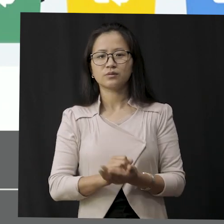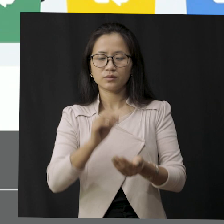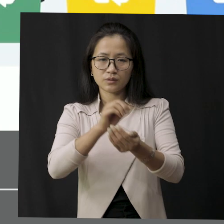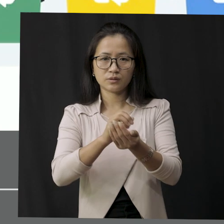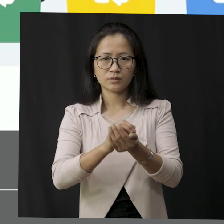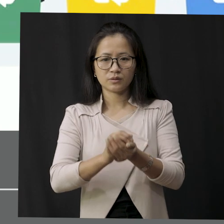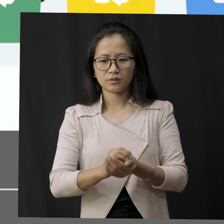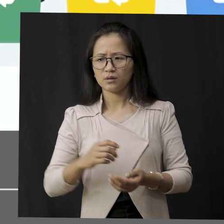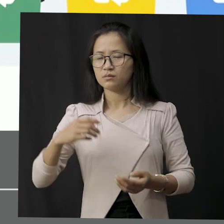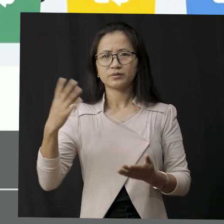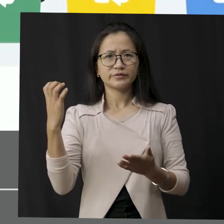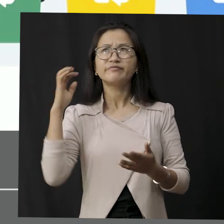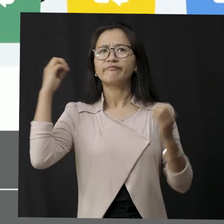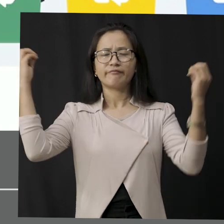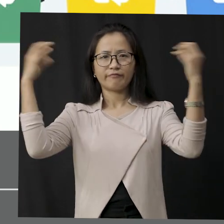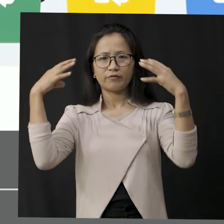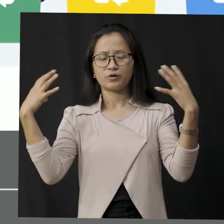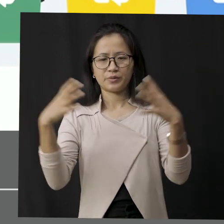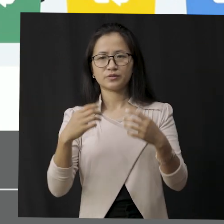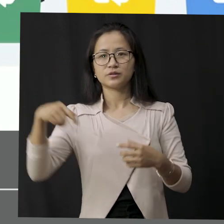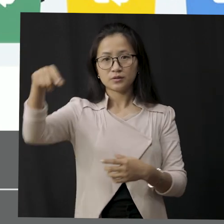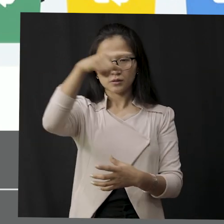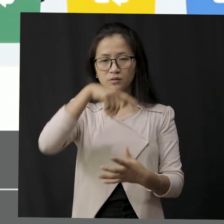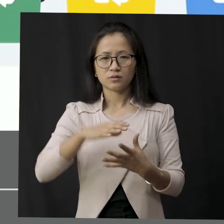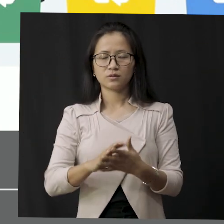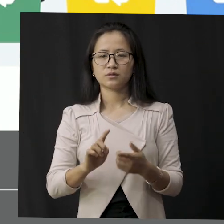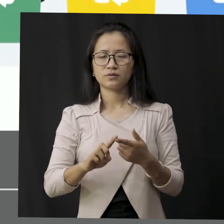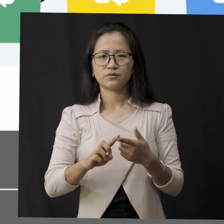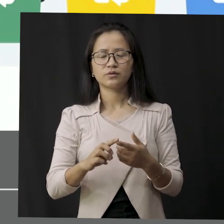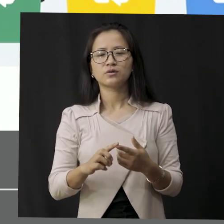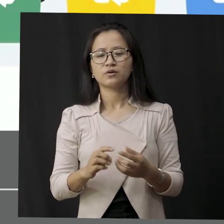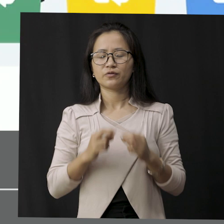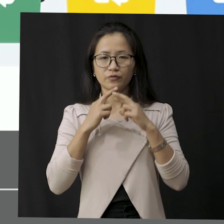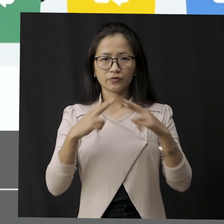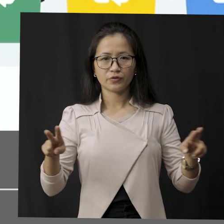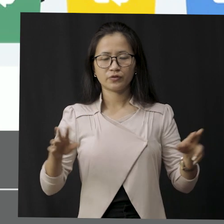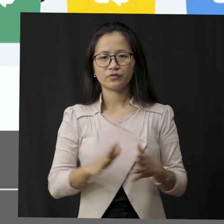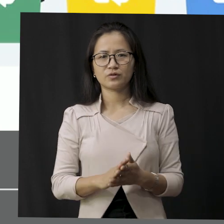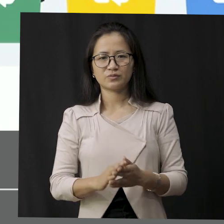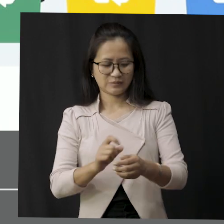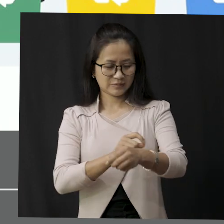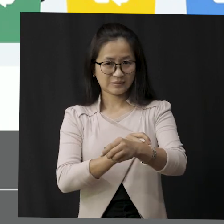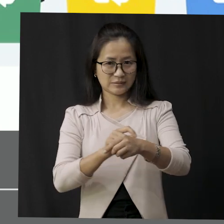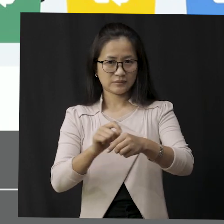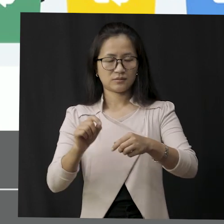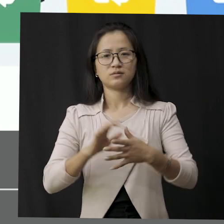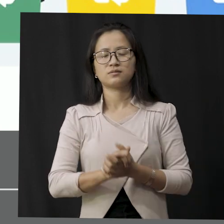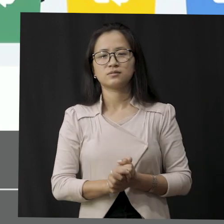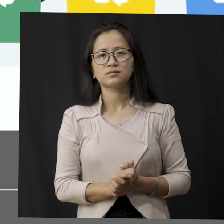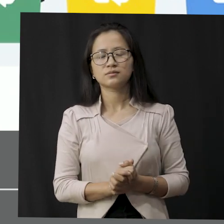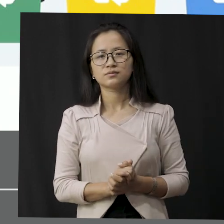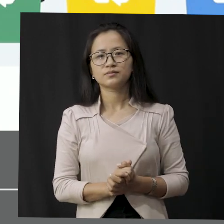keeping our environment clean. By doing that, we are keeping ourselves free from diseases.